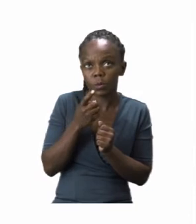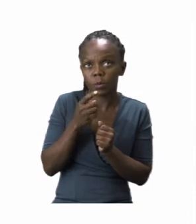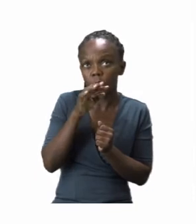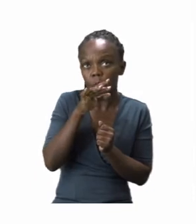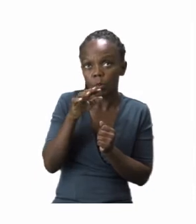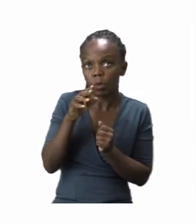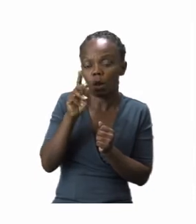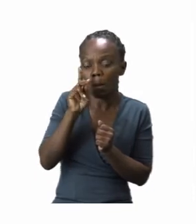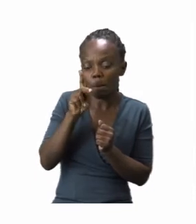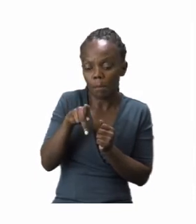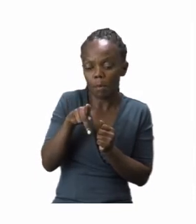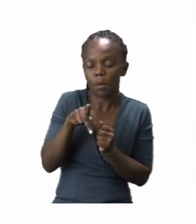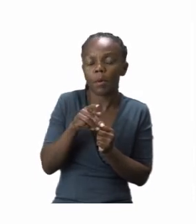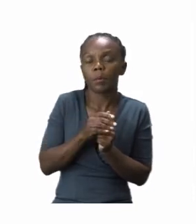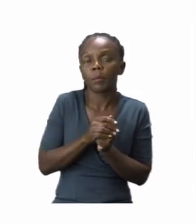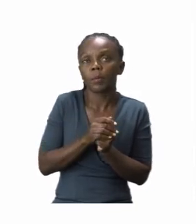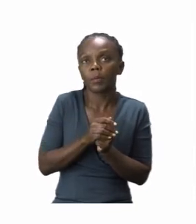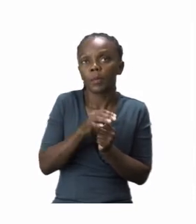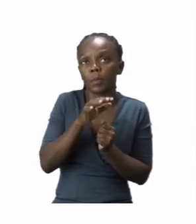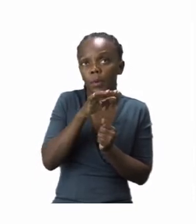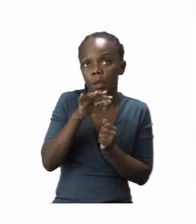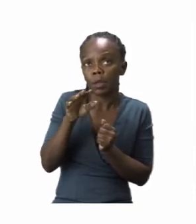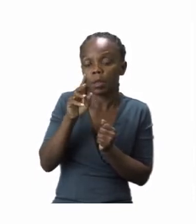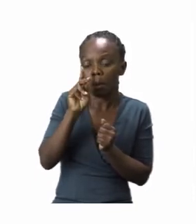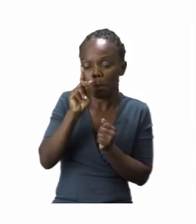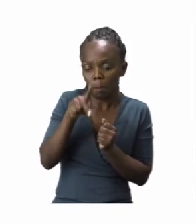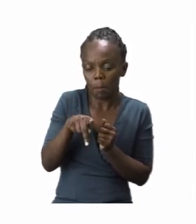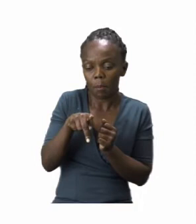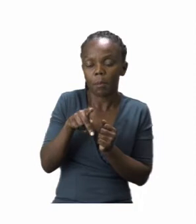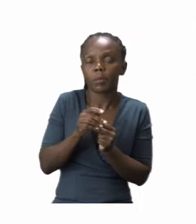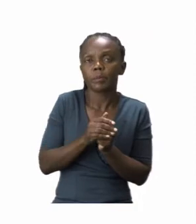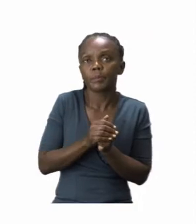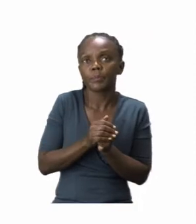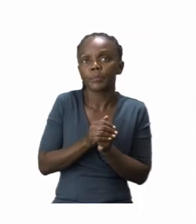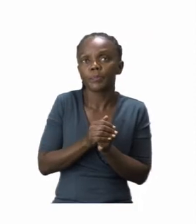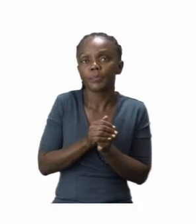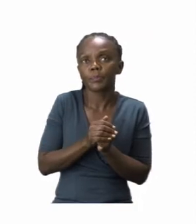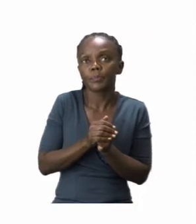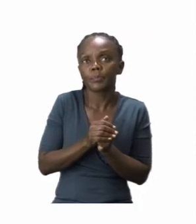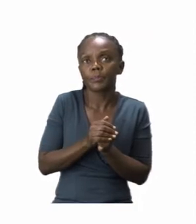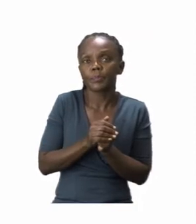Everyone, let's say P. P.